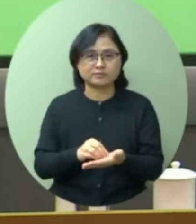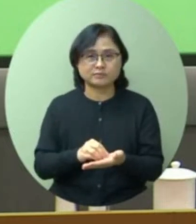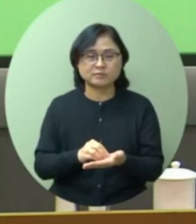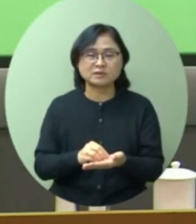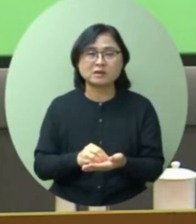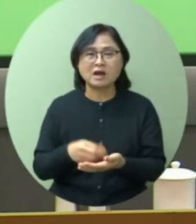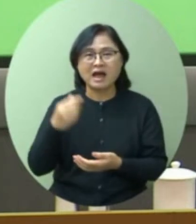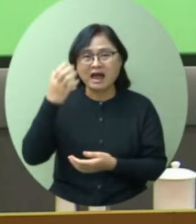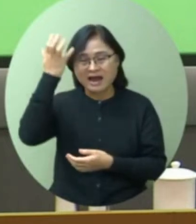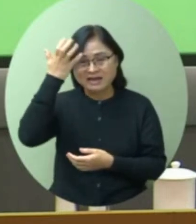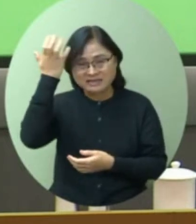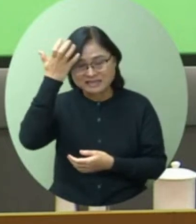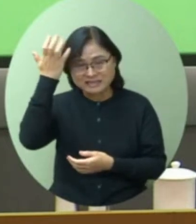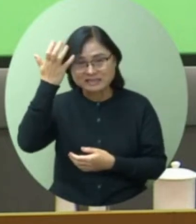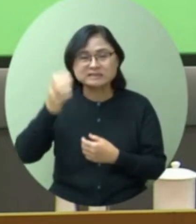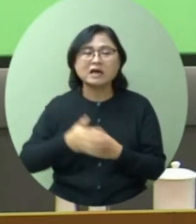duty.